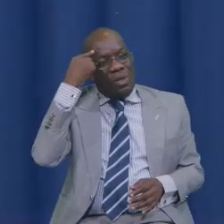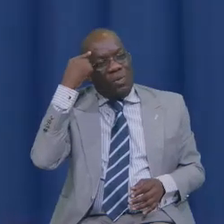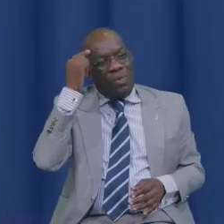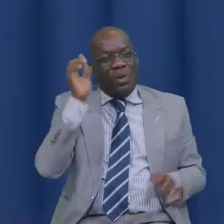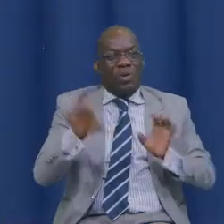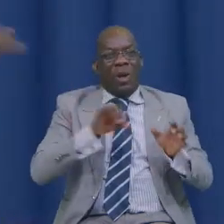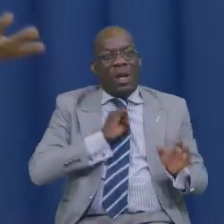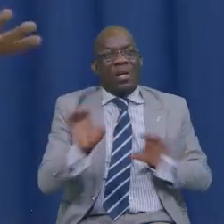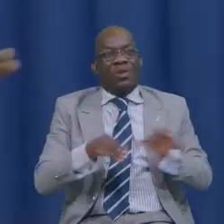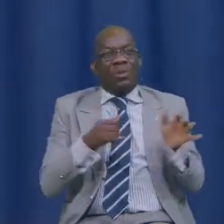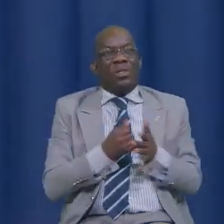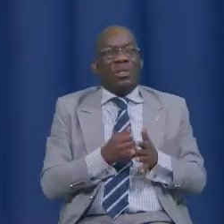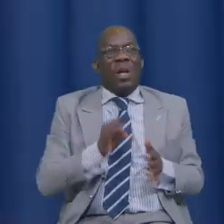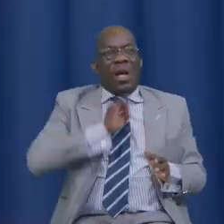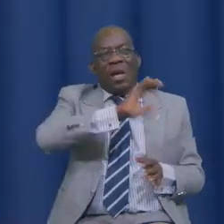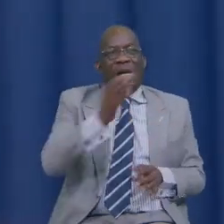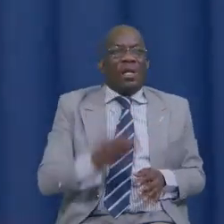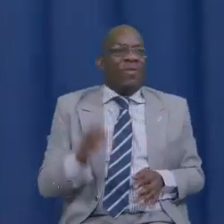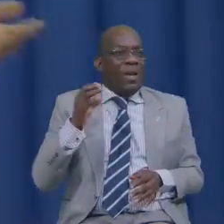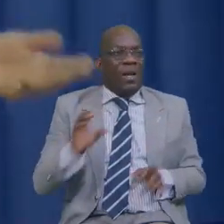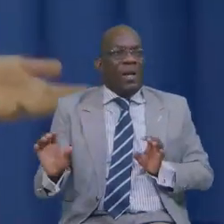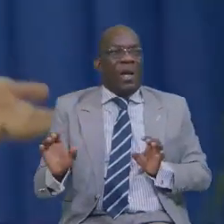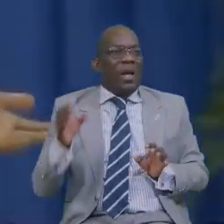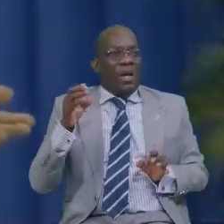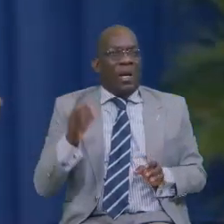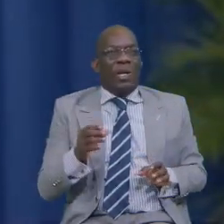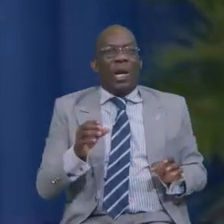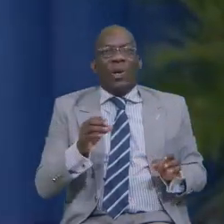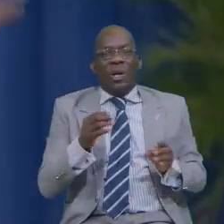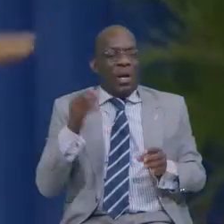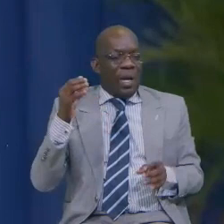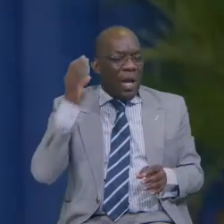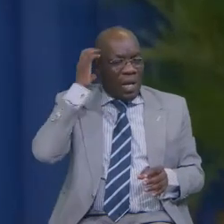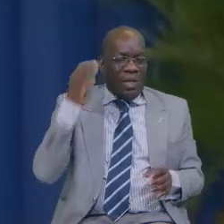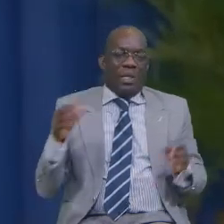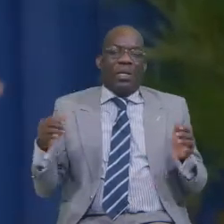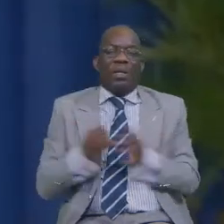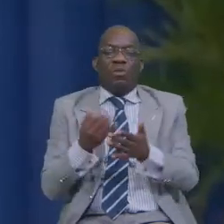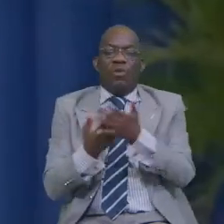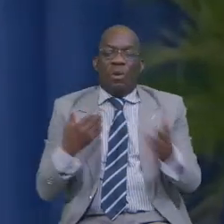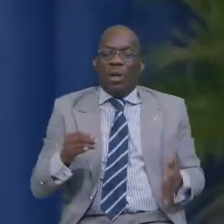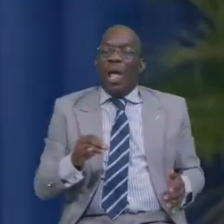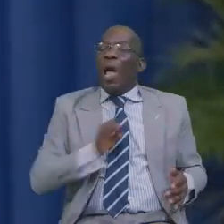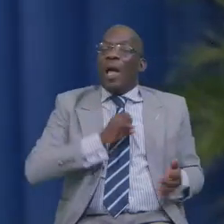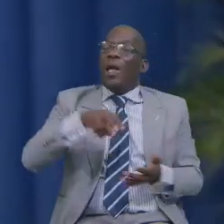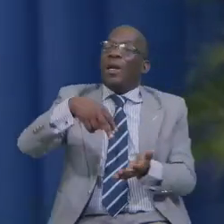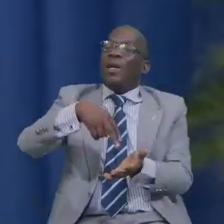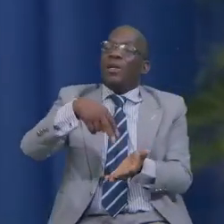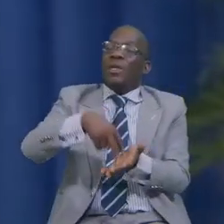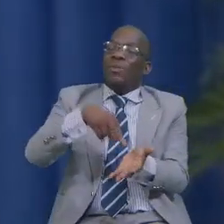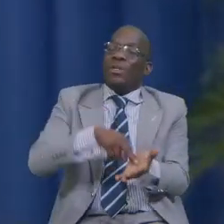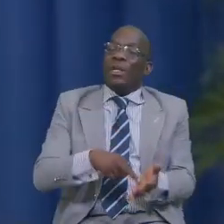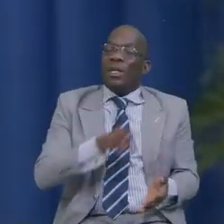that before. I never felt I should, you know, replace, represent Christ to the point I teach,